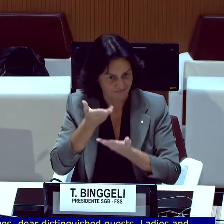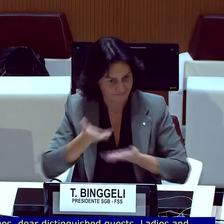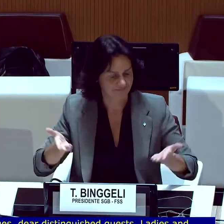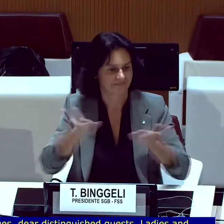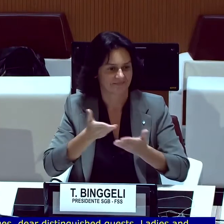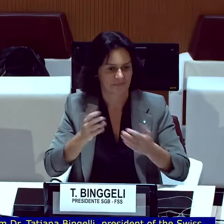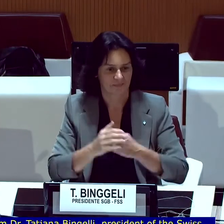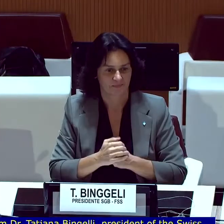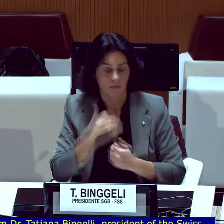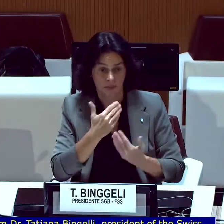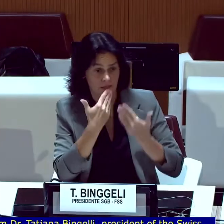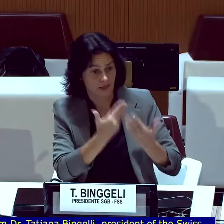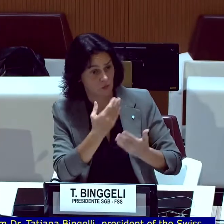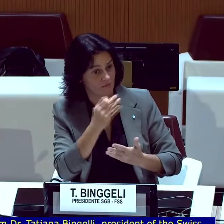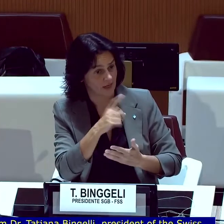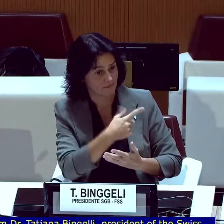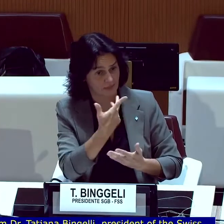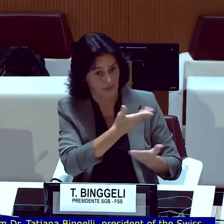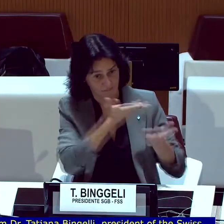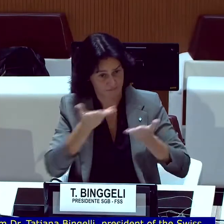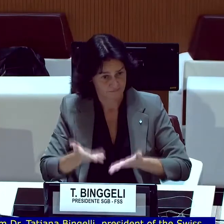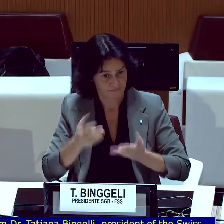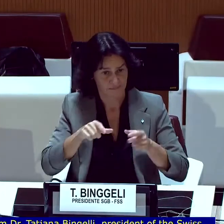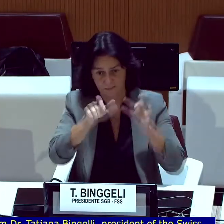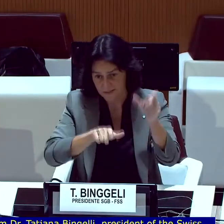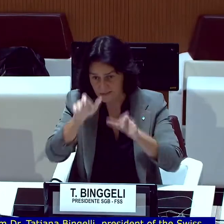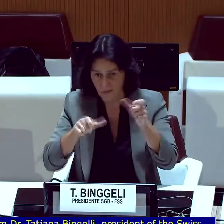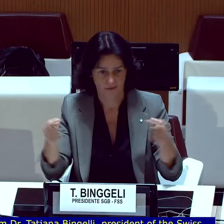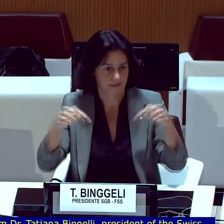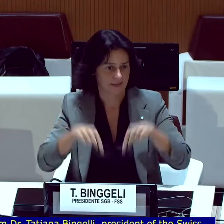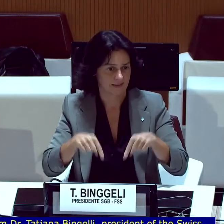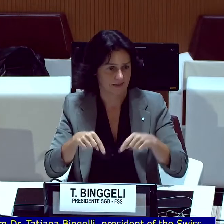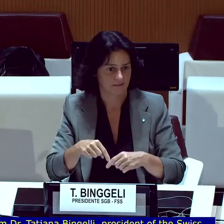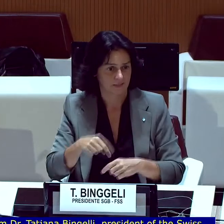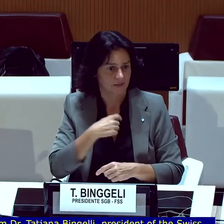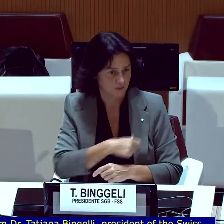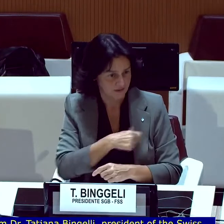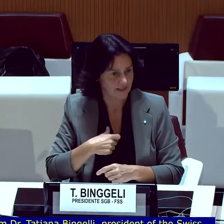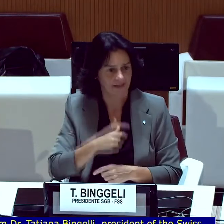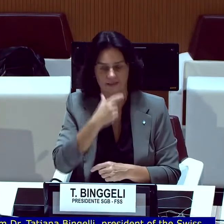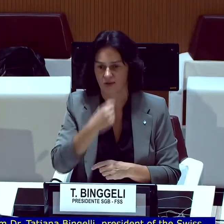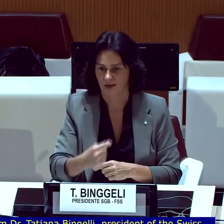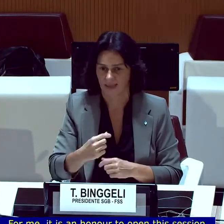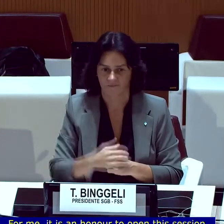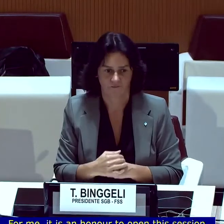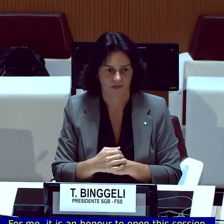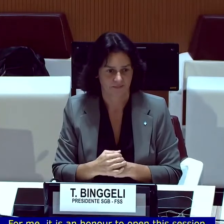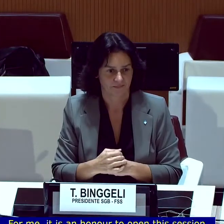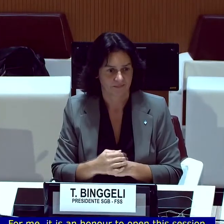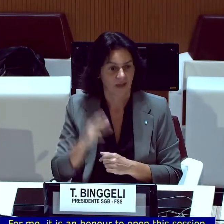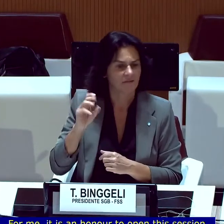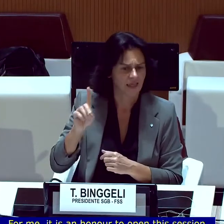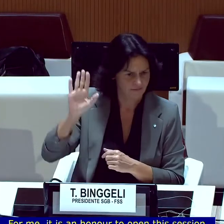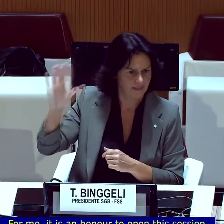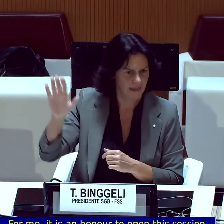honor to open this session, and I would like to thank everyone for the invitation, and to all delegates